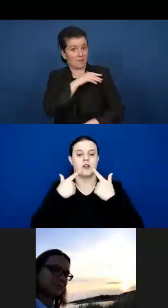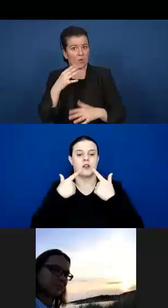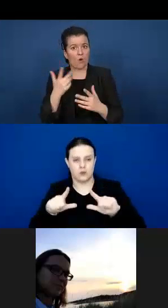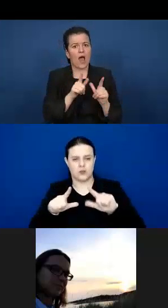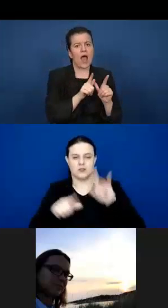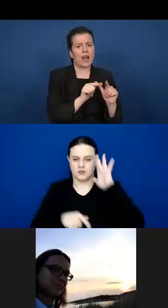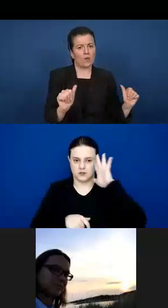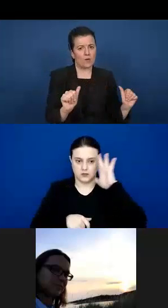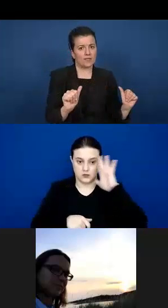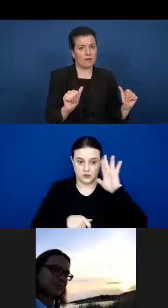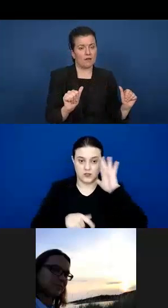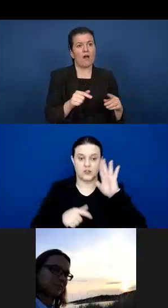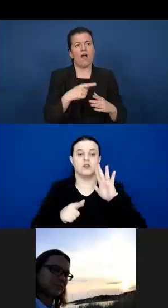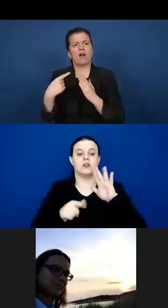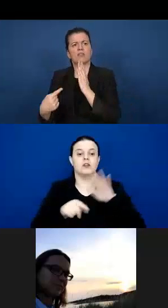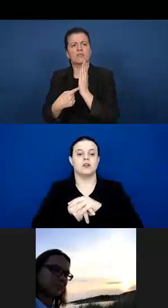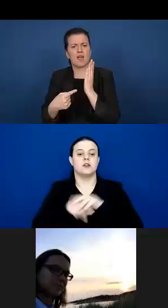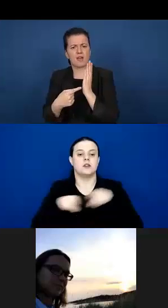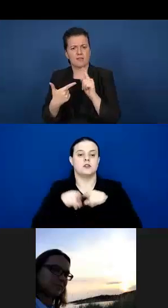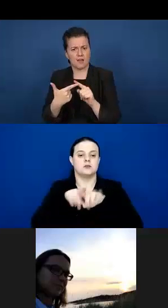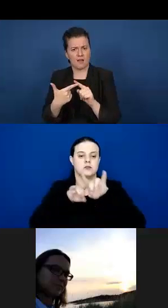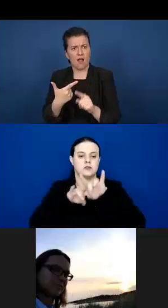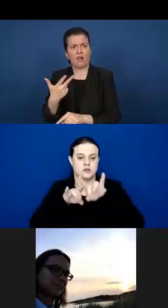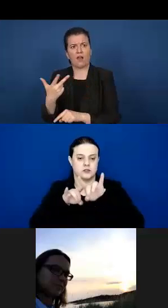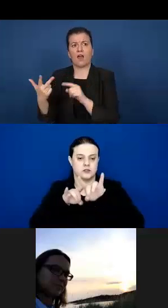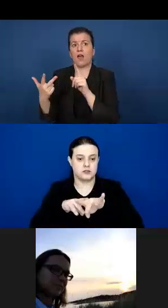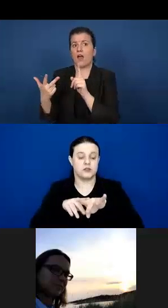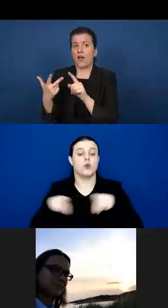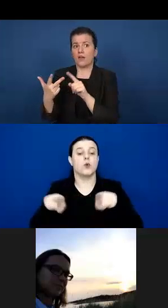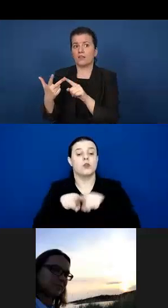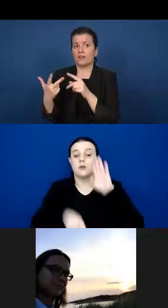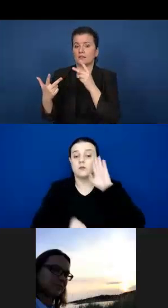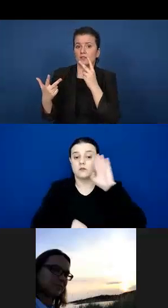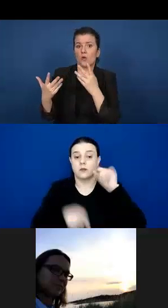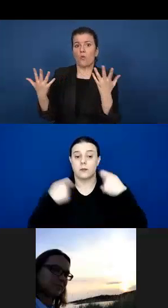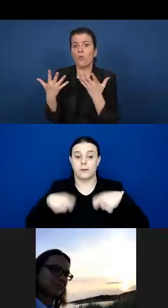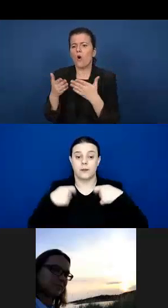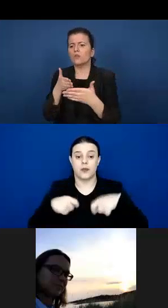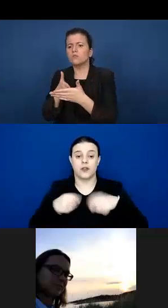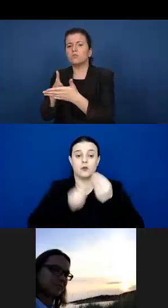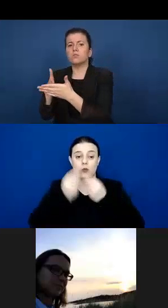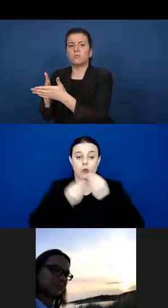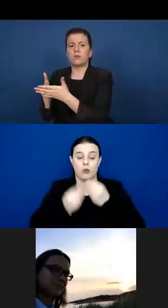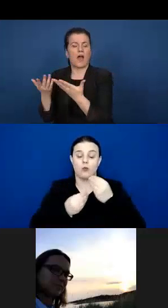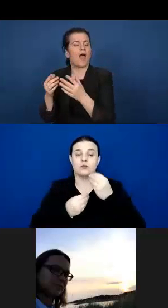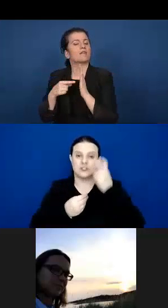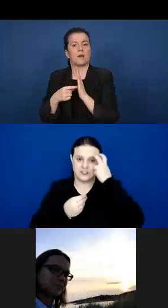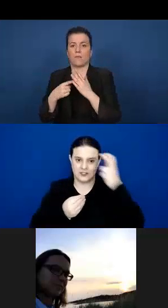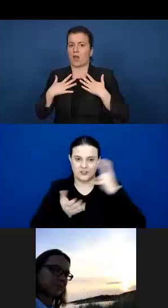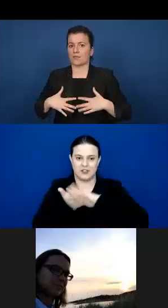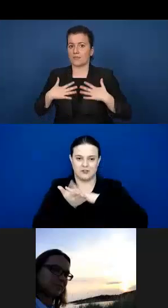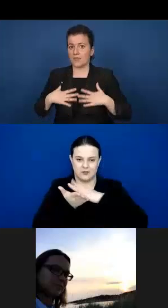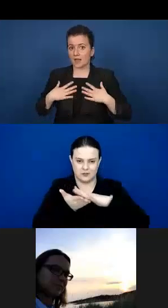technical feasibility. At the same time, special limitations were set by demands on smart textiles,